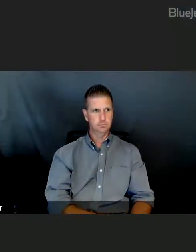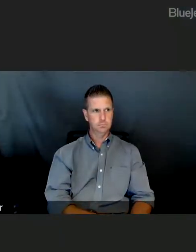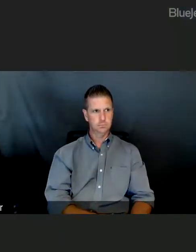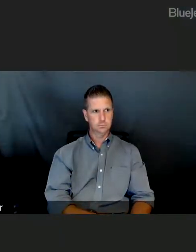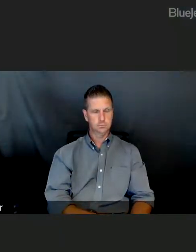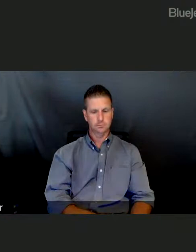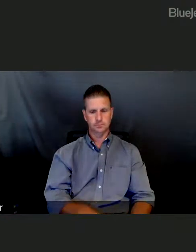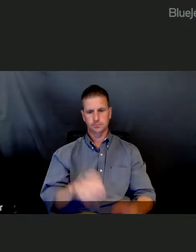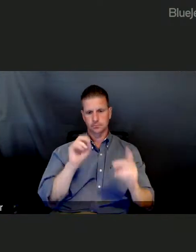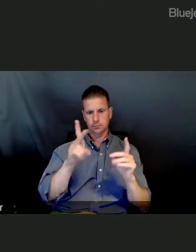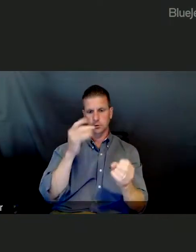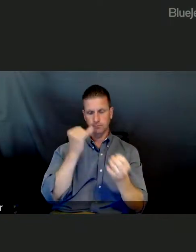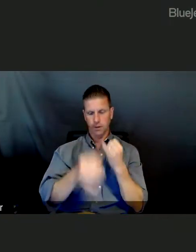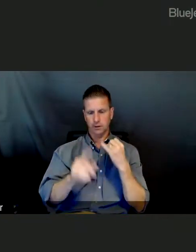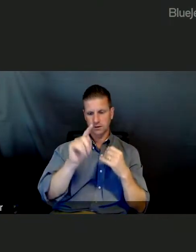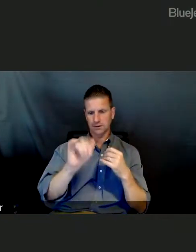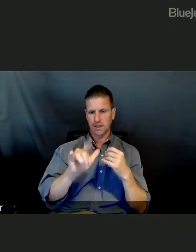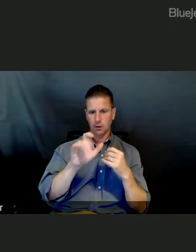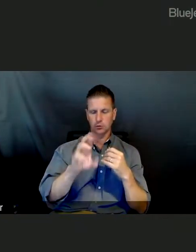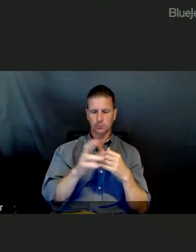Okay, and finally, Taylor.